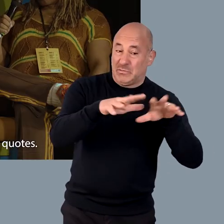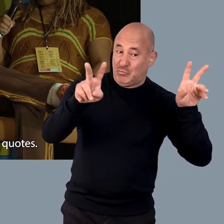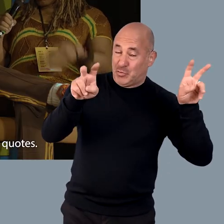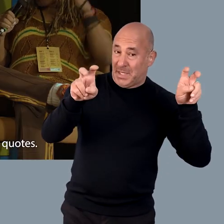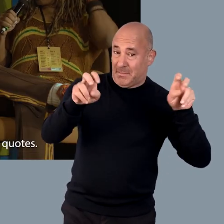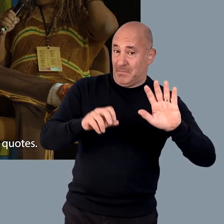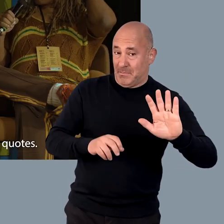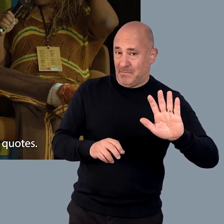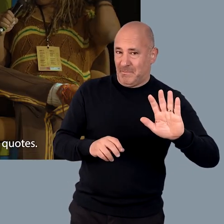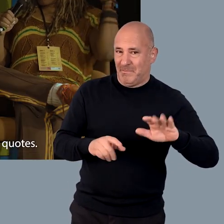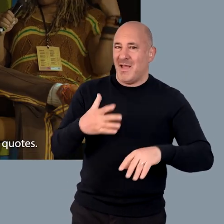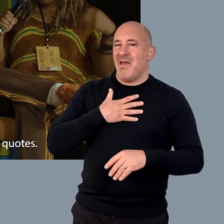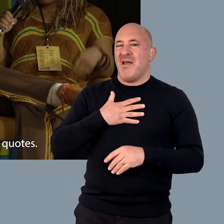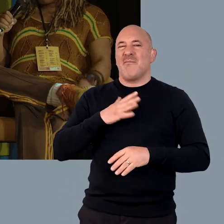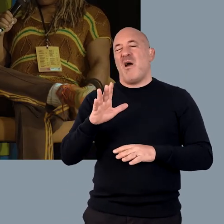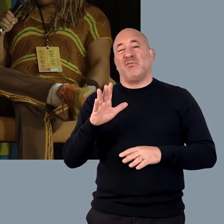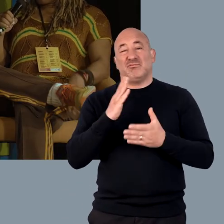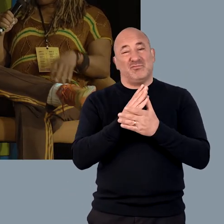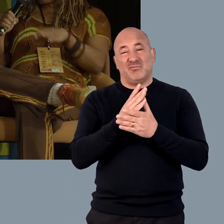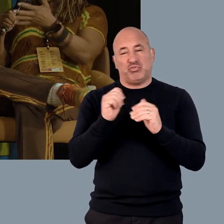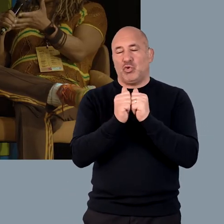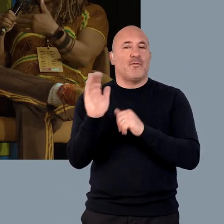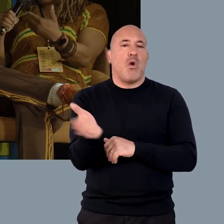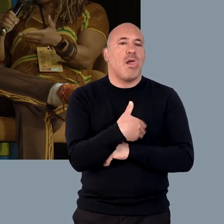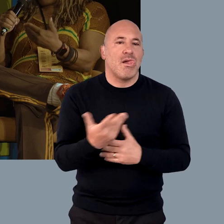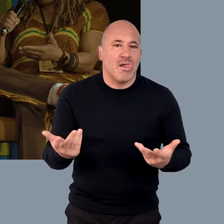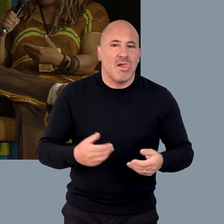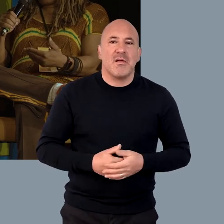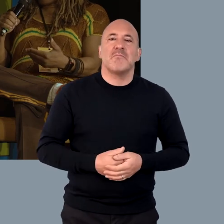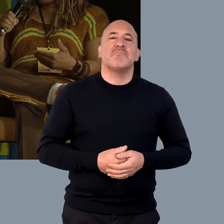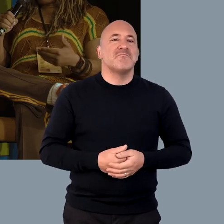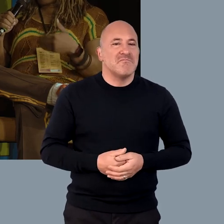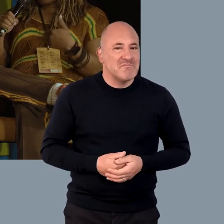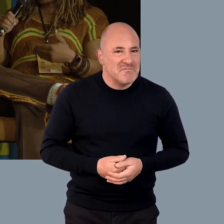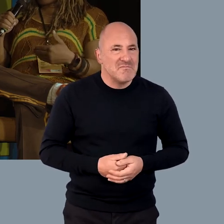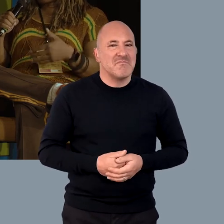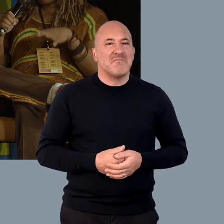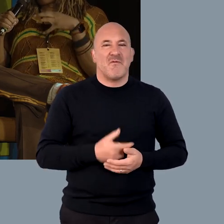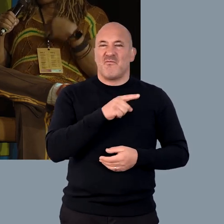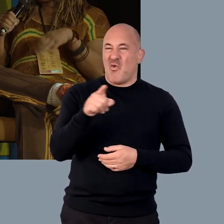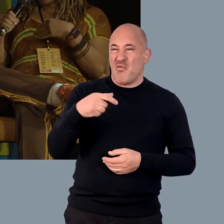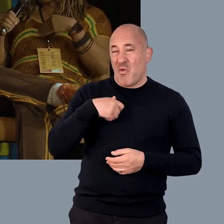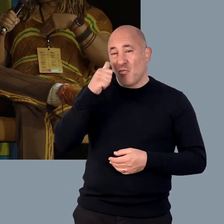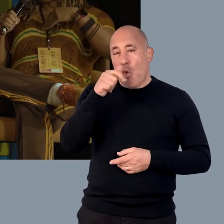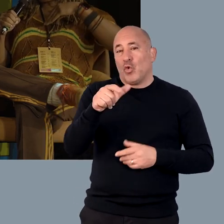Organizations or artists I say mainstream with quotes I like that but not it's not for everybody, but for those, you know, I love that but